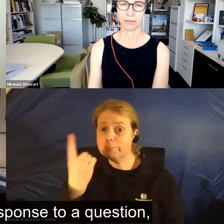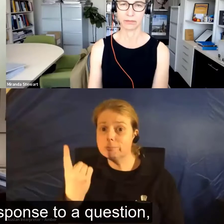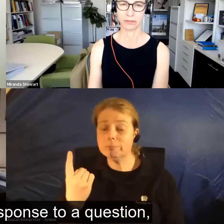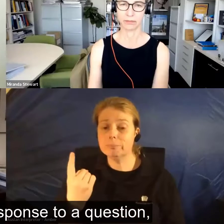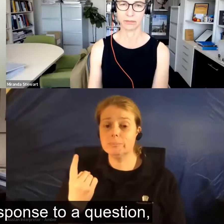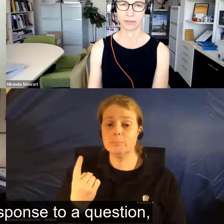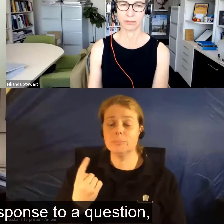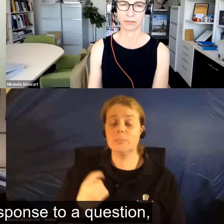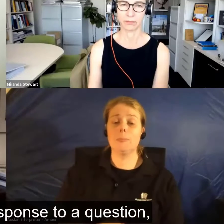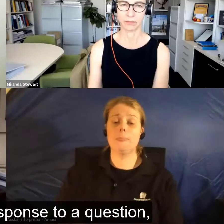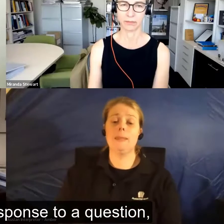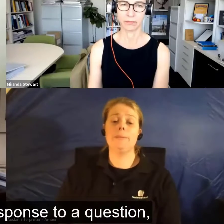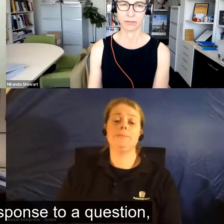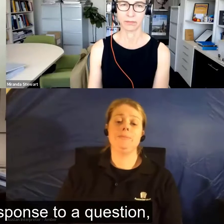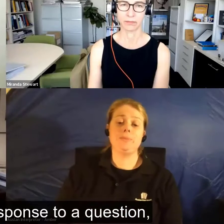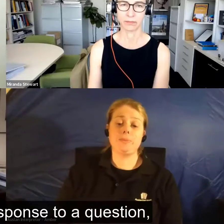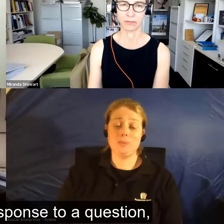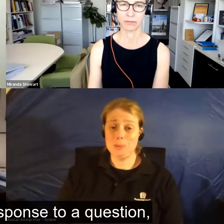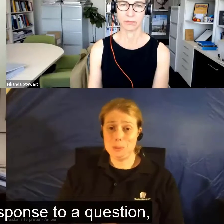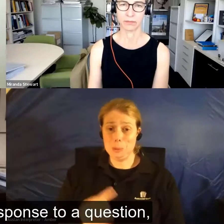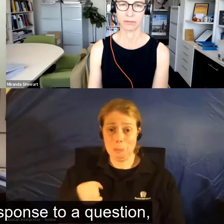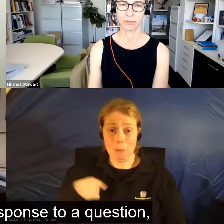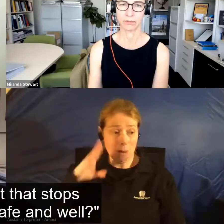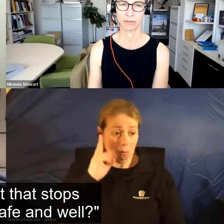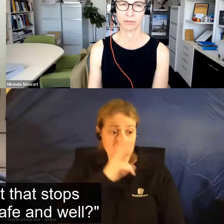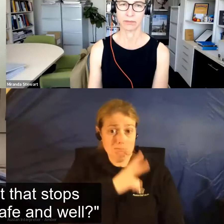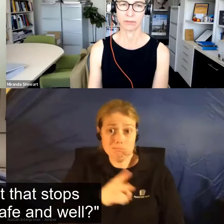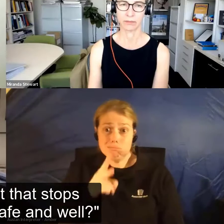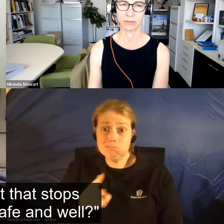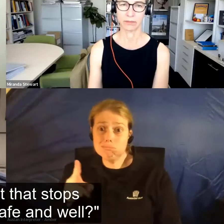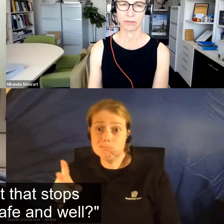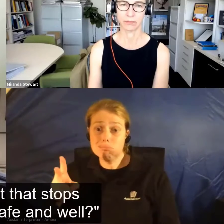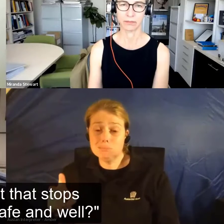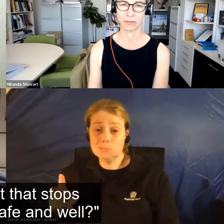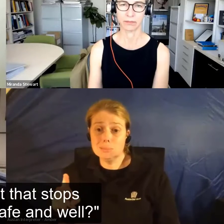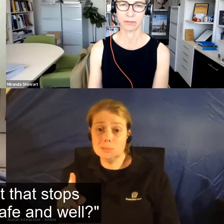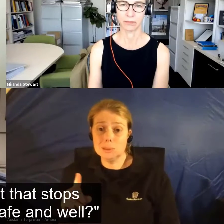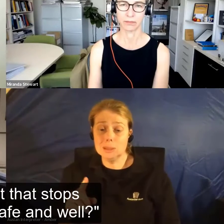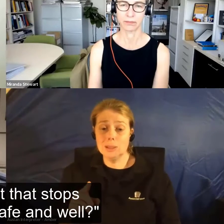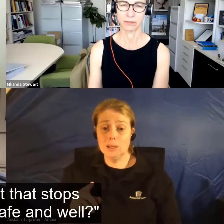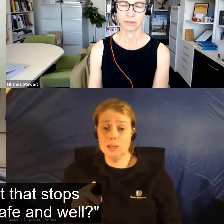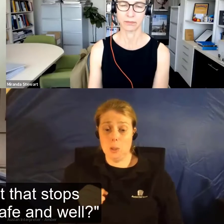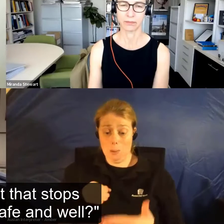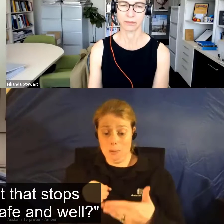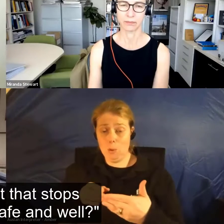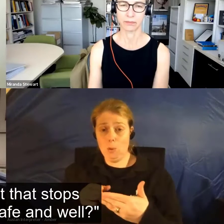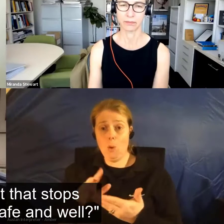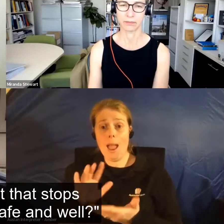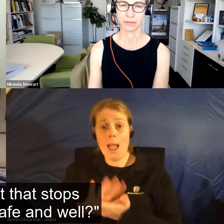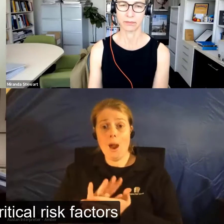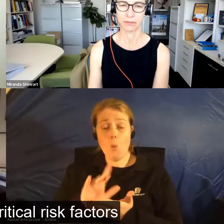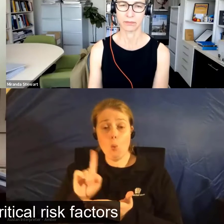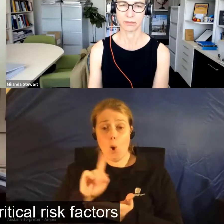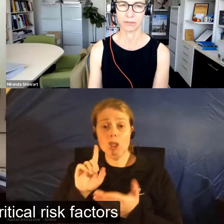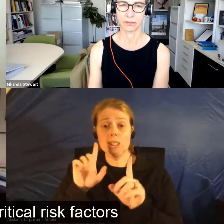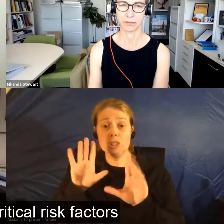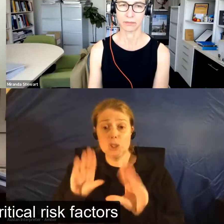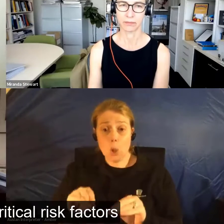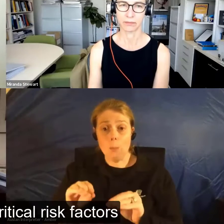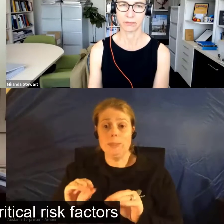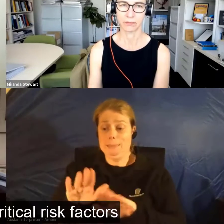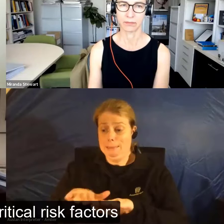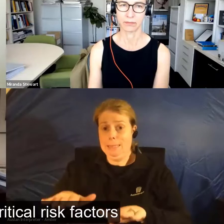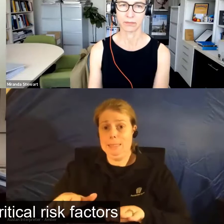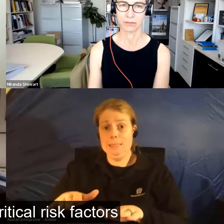messages that came out in response to a question, what is it that stops kids being safe and well? So these